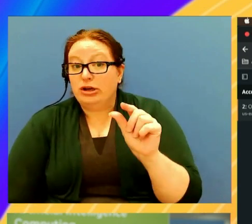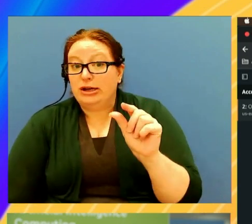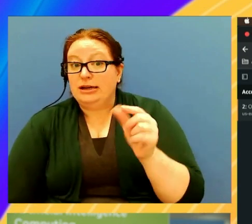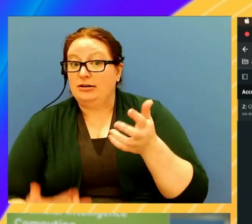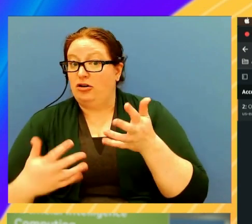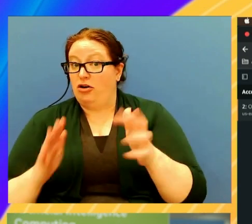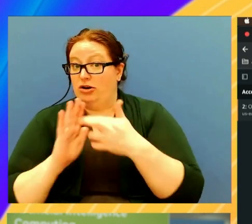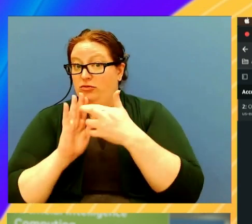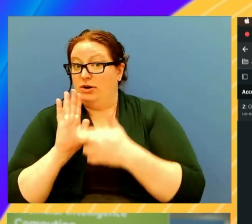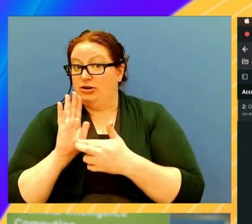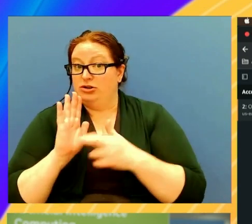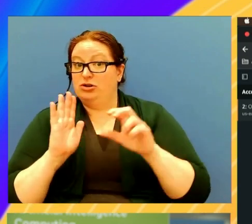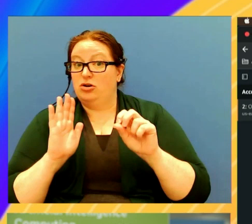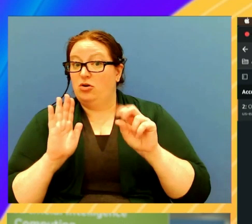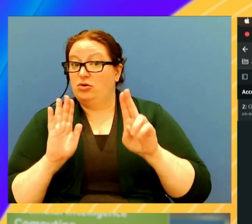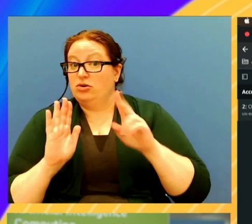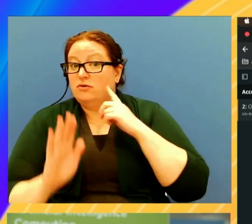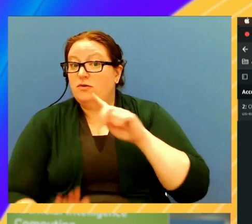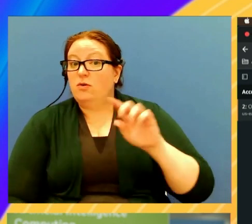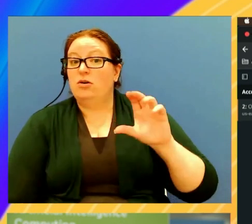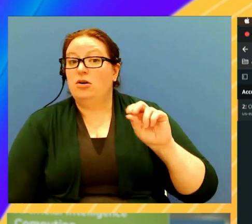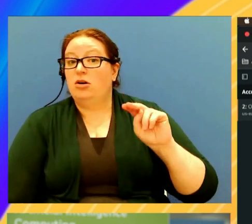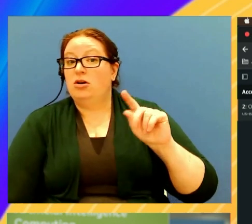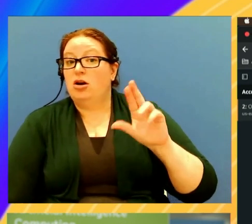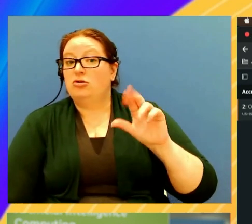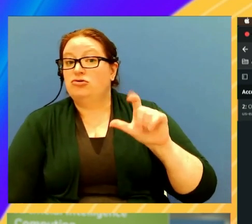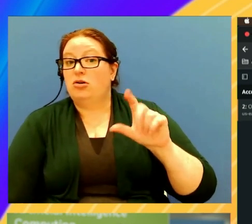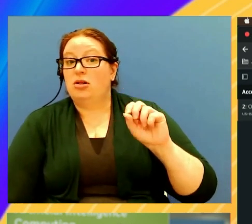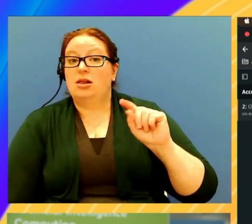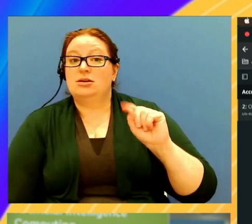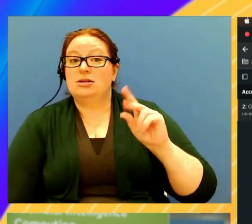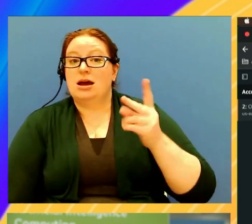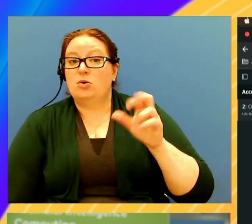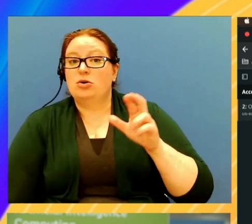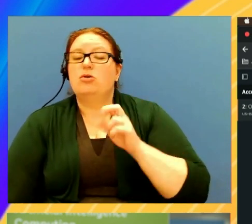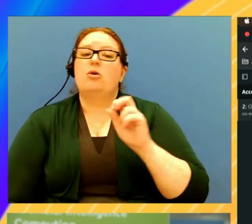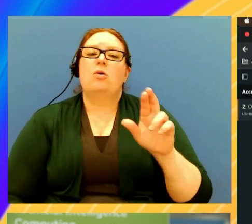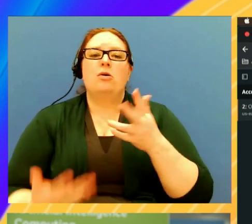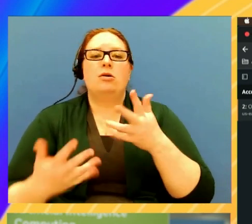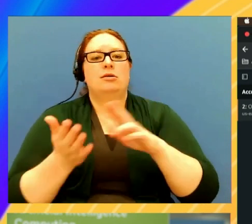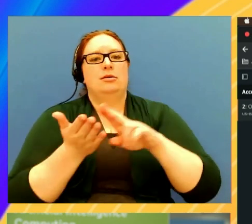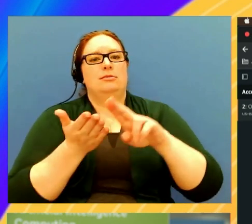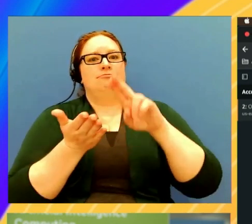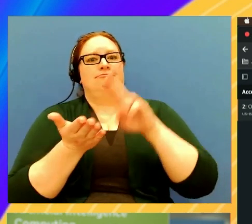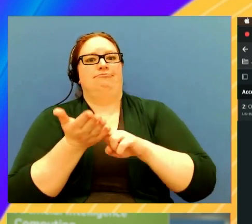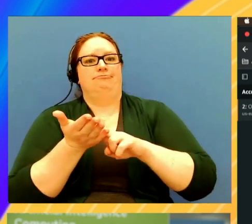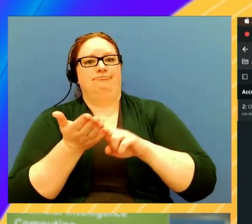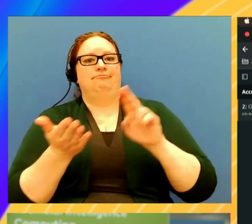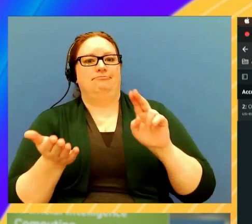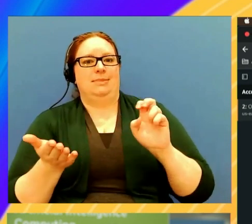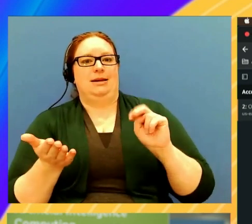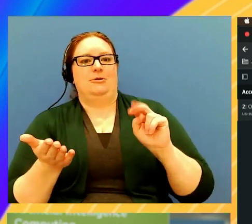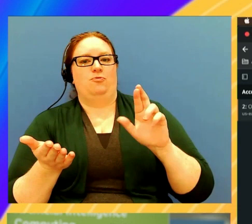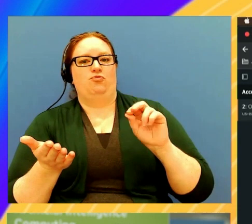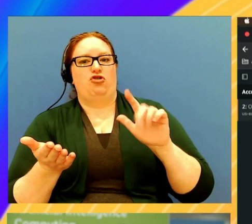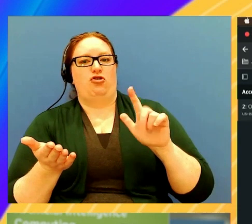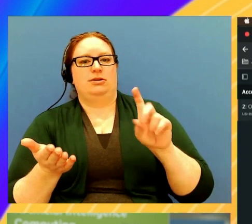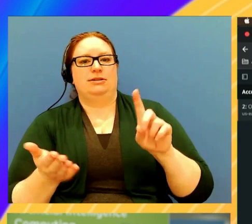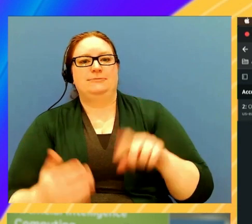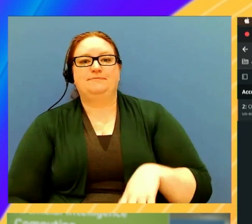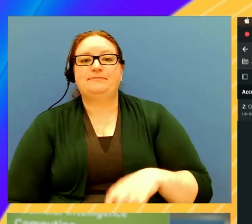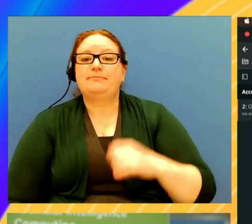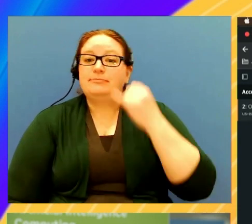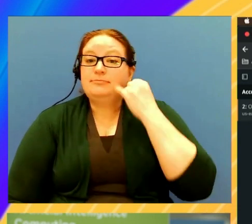OU level under Control Tower or enrolled from the account level. And so if they're gray, that means they're managed